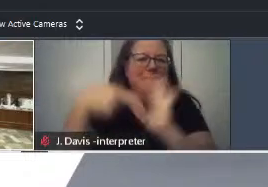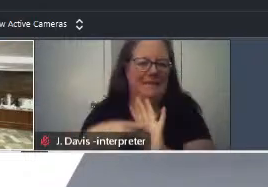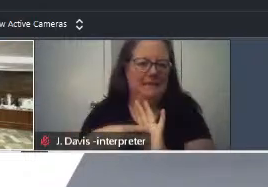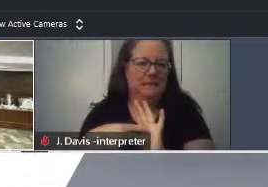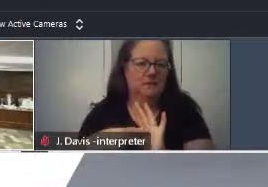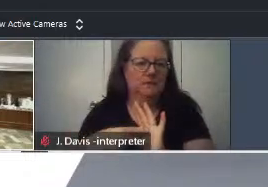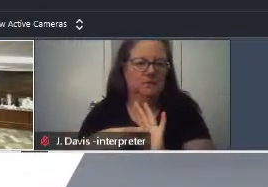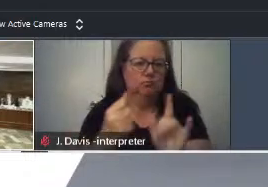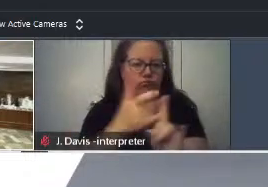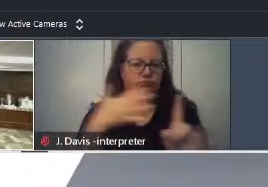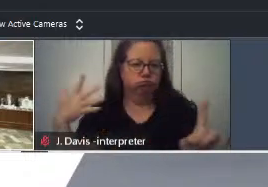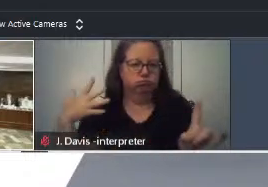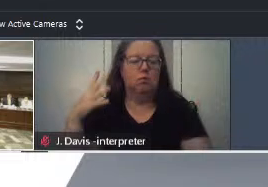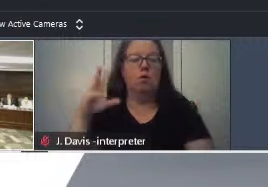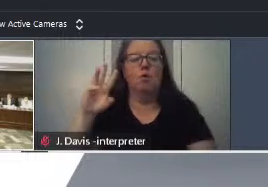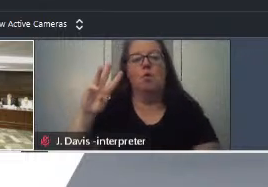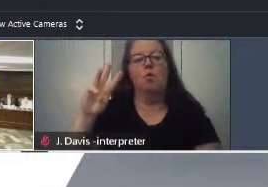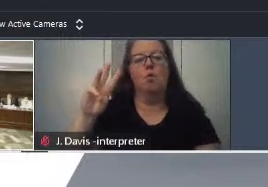Administrator Whitehead has